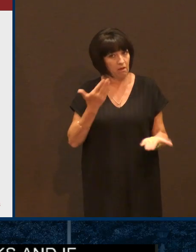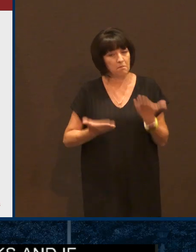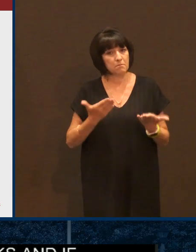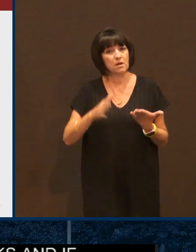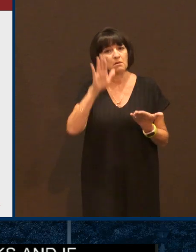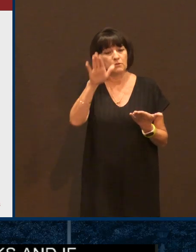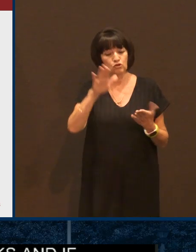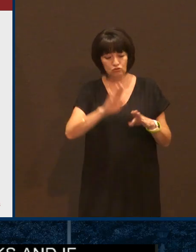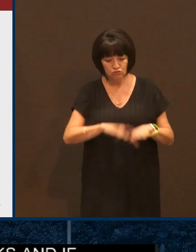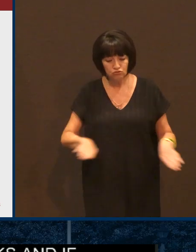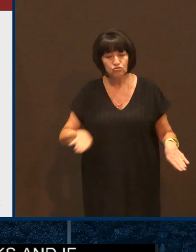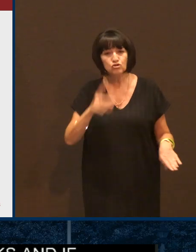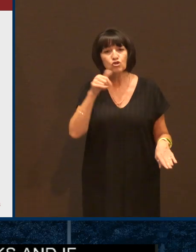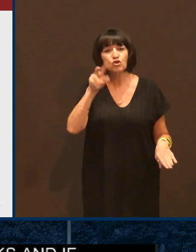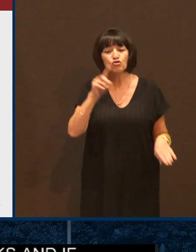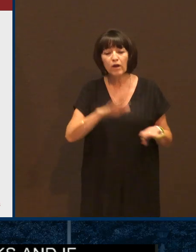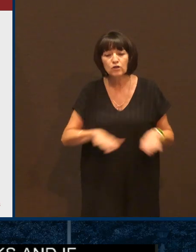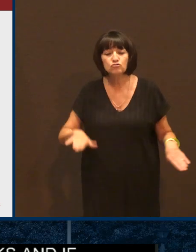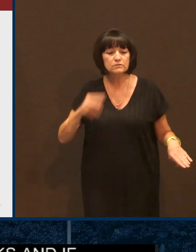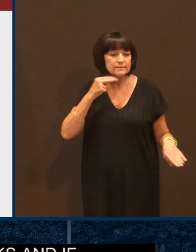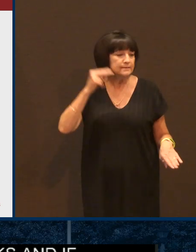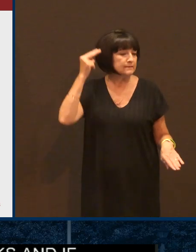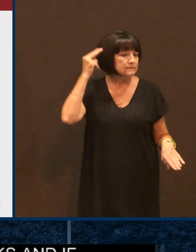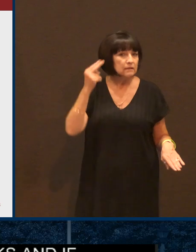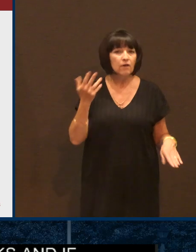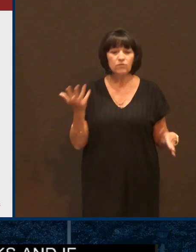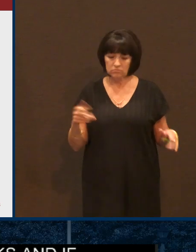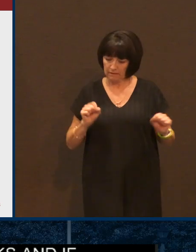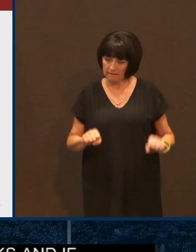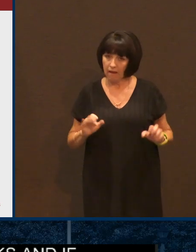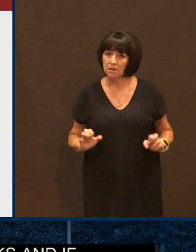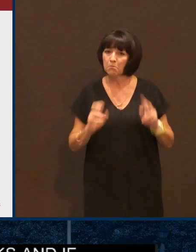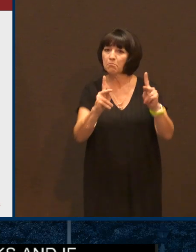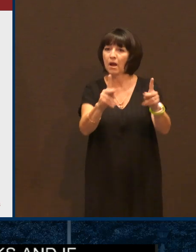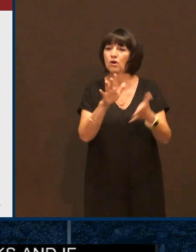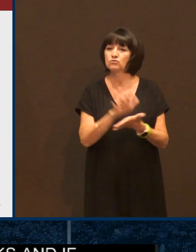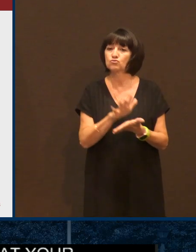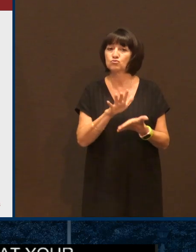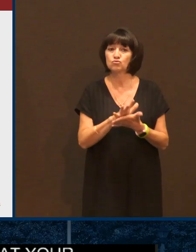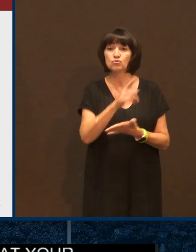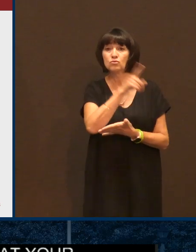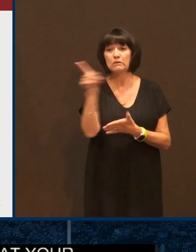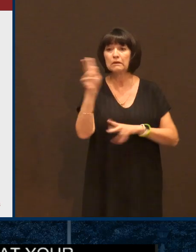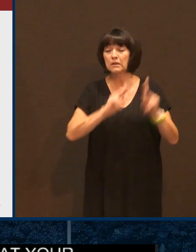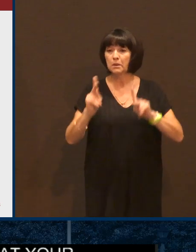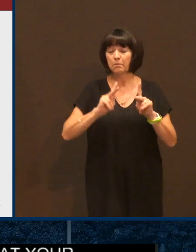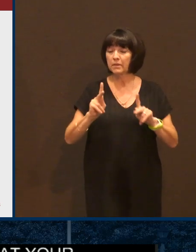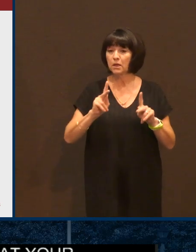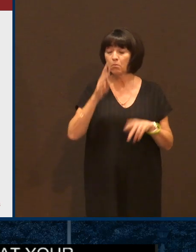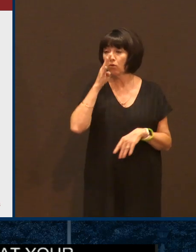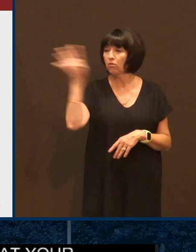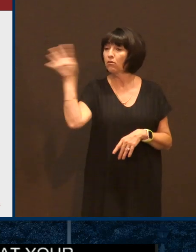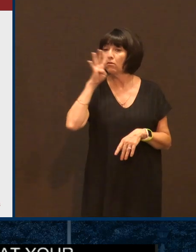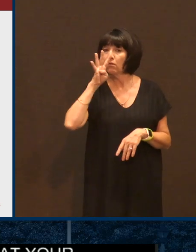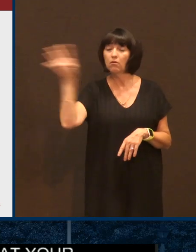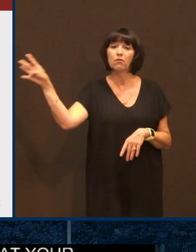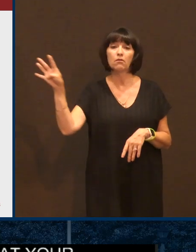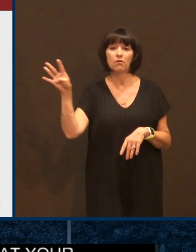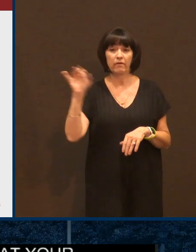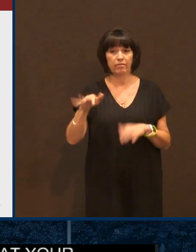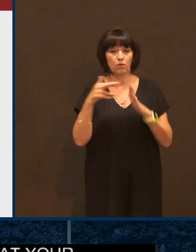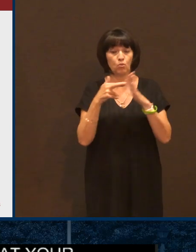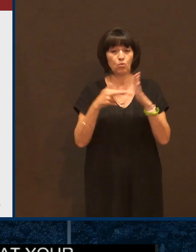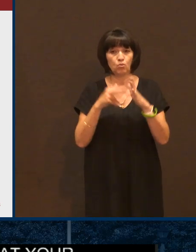your grandson or granddaughter can go back to school in the best way possible this fall and stay